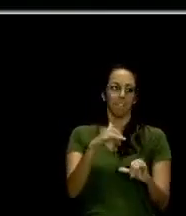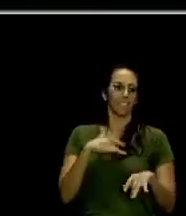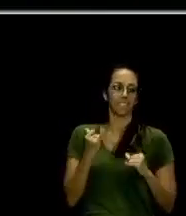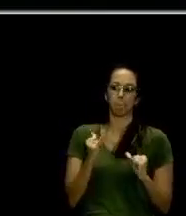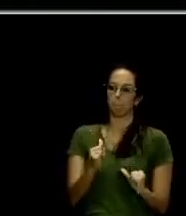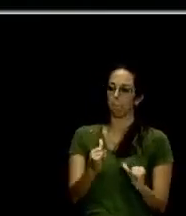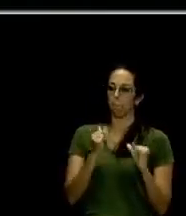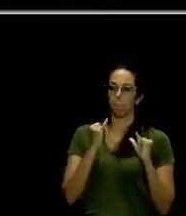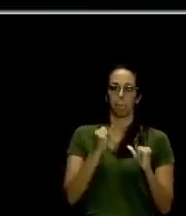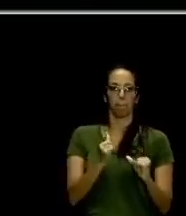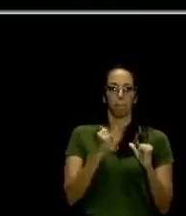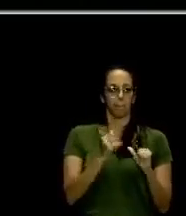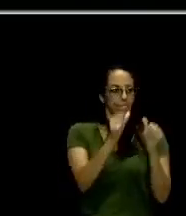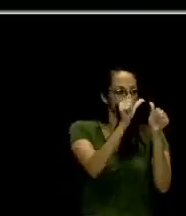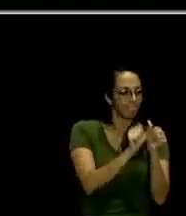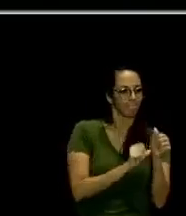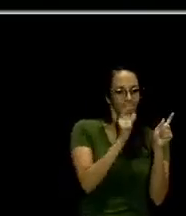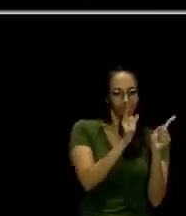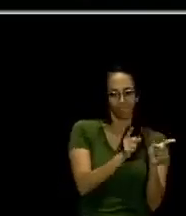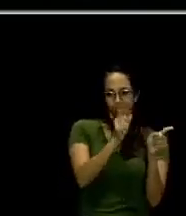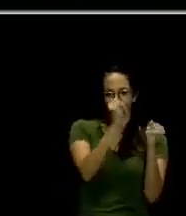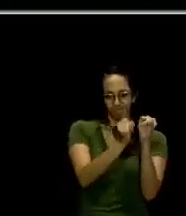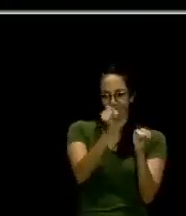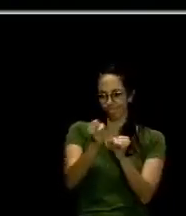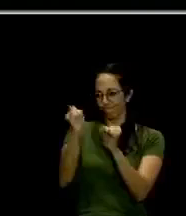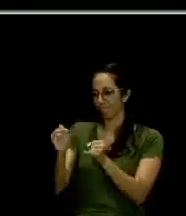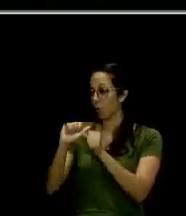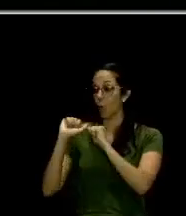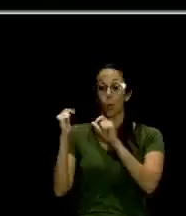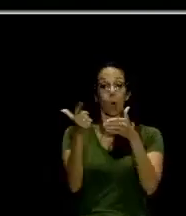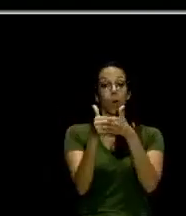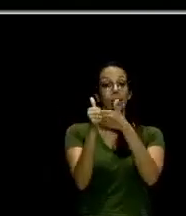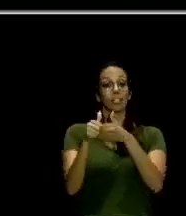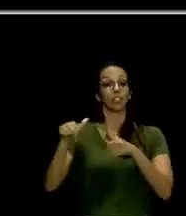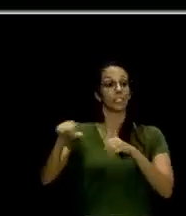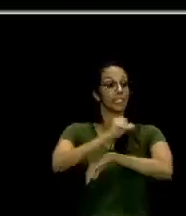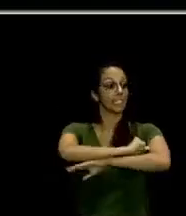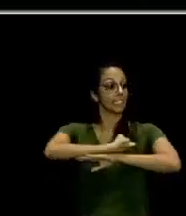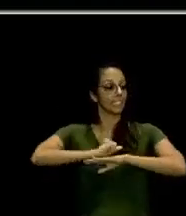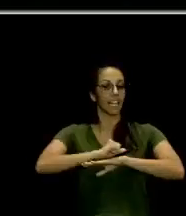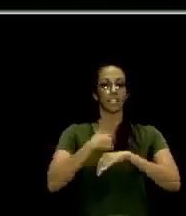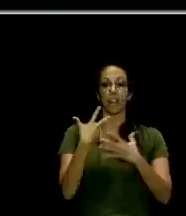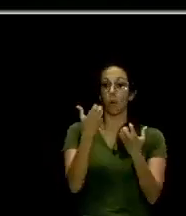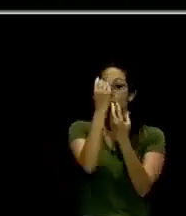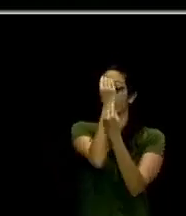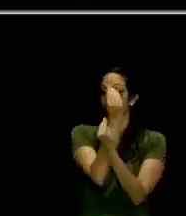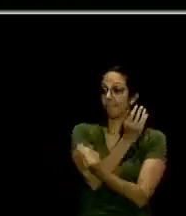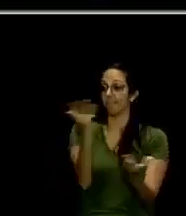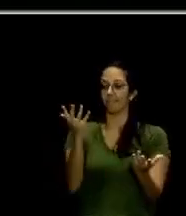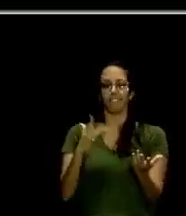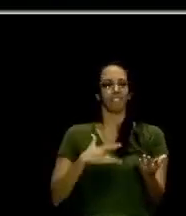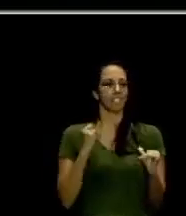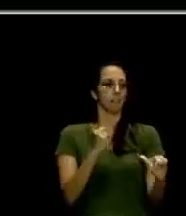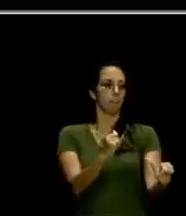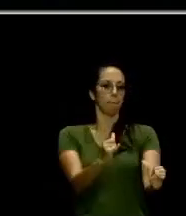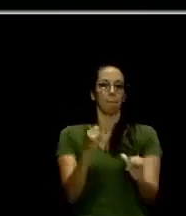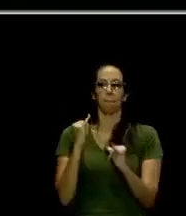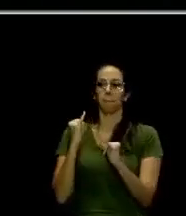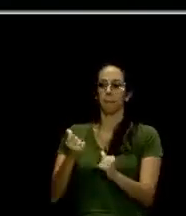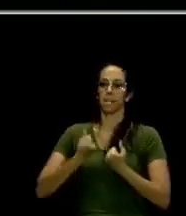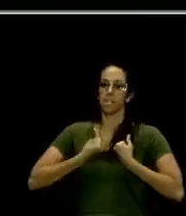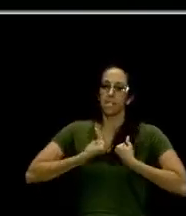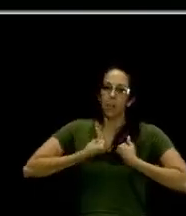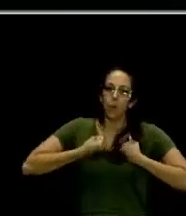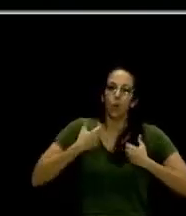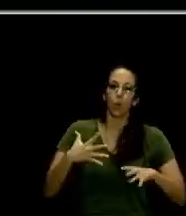same way about each and every one of you. And every leader on the stage, I think I can safely say, feels the same way. And we're tirelessly